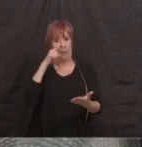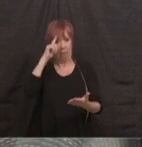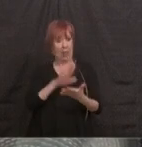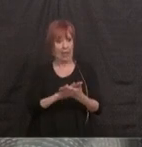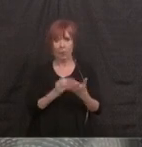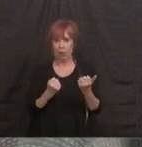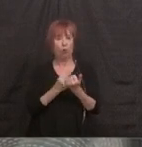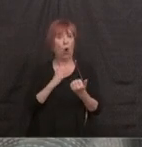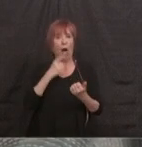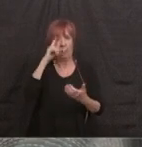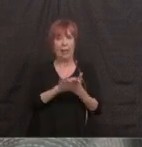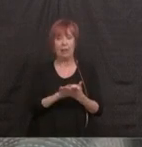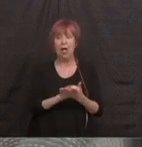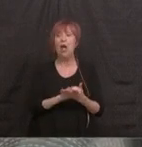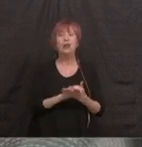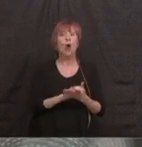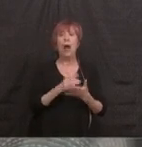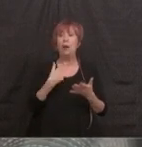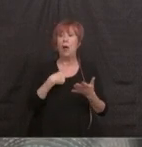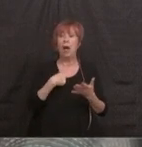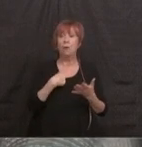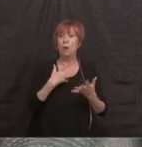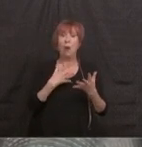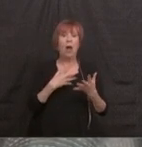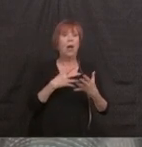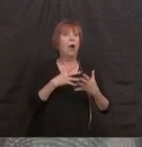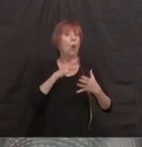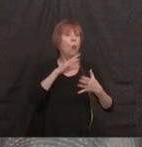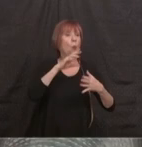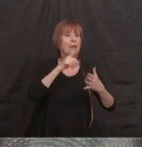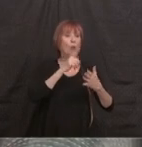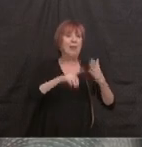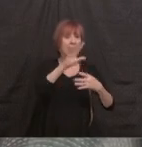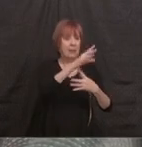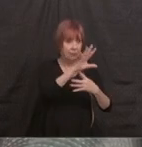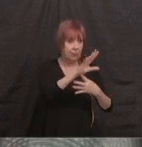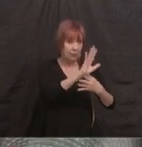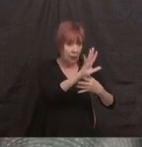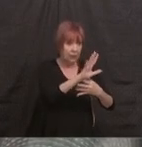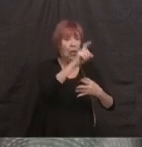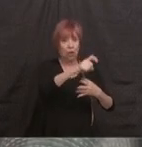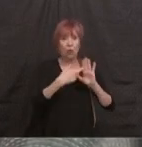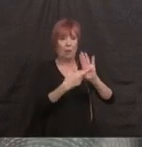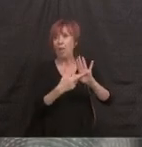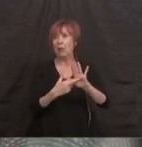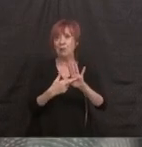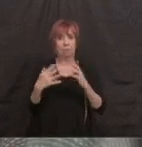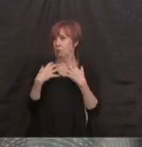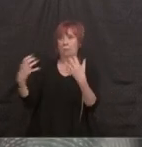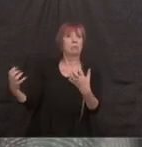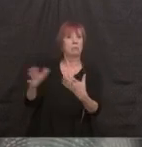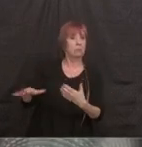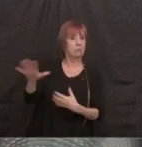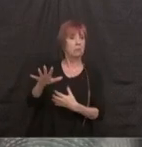is what's on air should reflect, you know, the population, frankly, and to serve underserved audiences and women, you